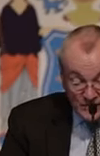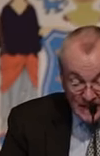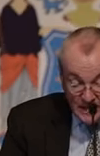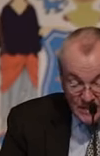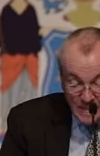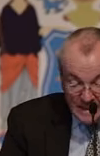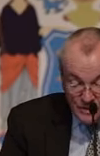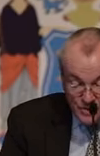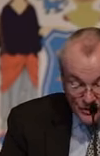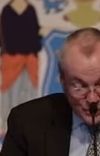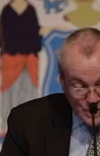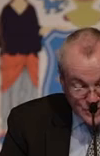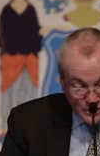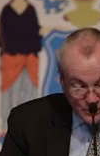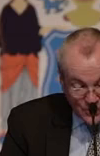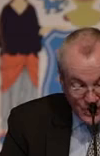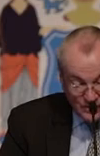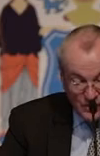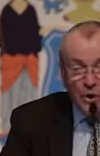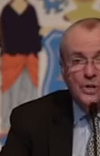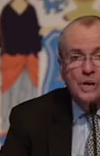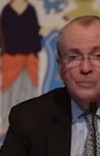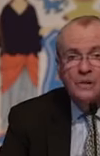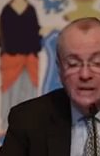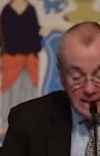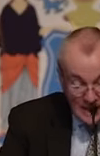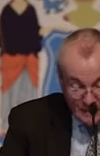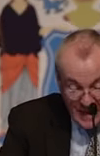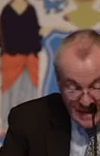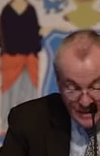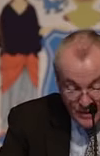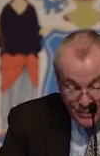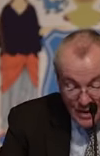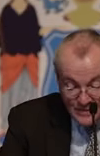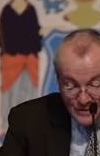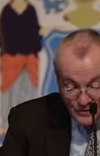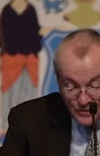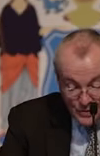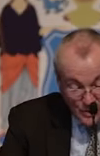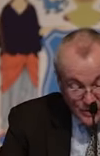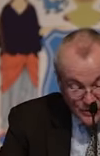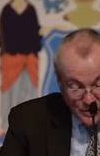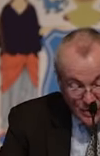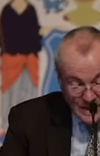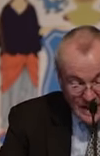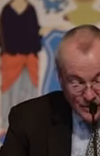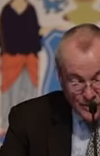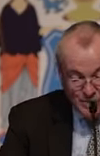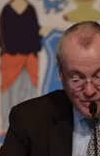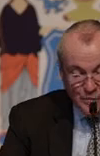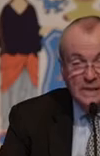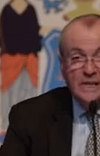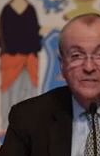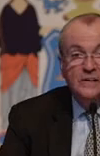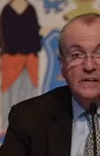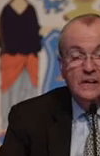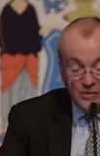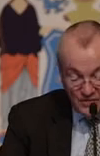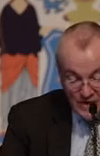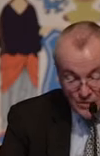announce today that many New Jersey residents who are facing hardships in paying their private student loans and were not eligible for